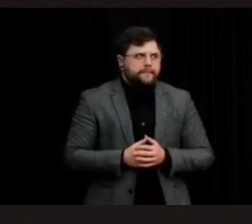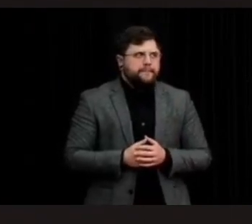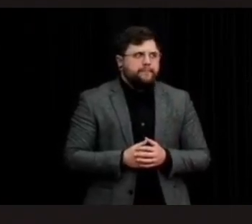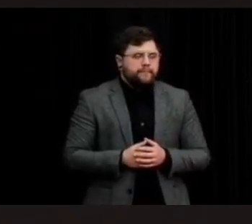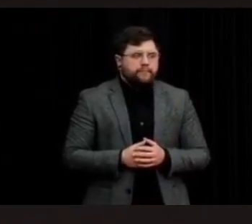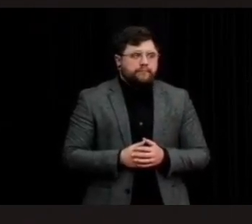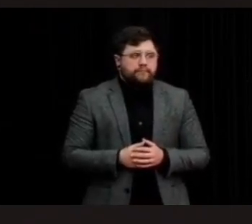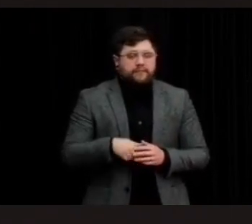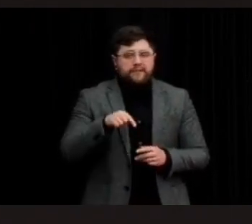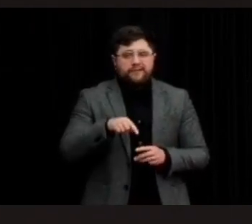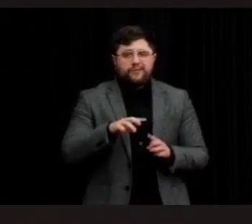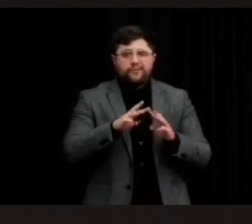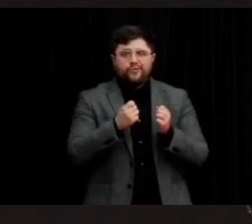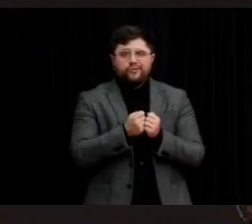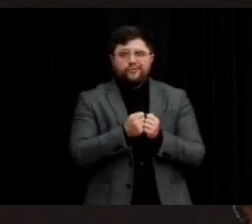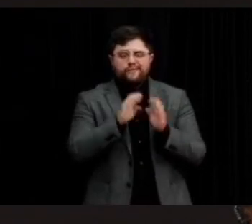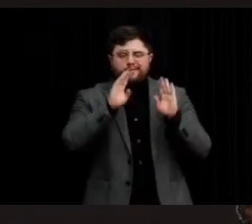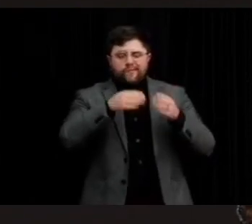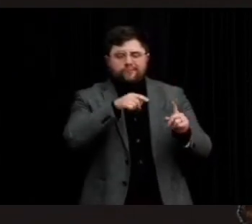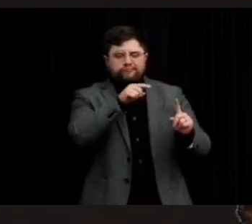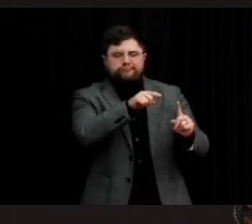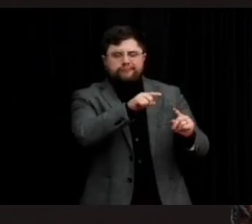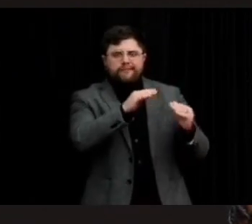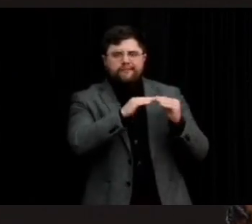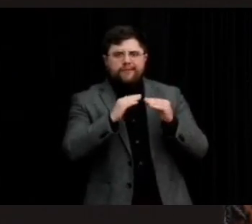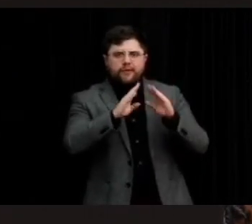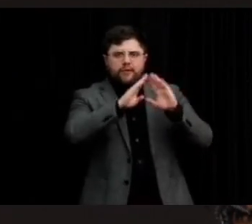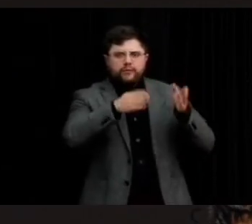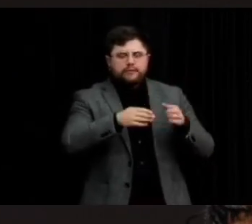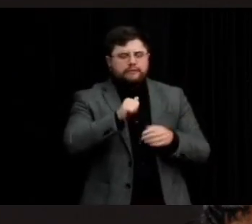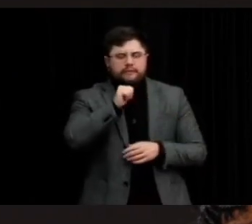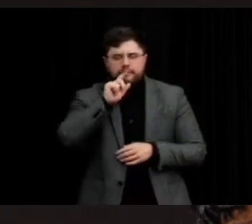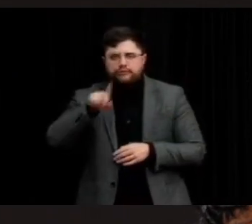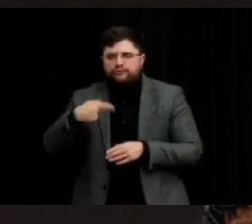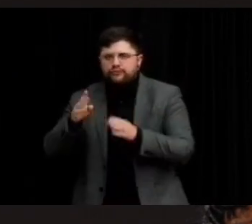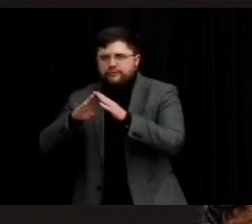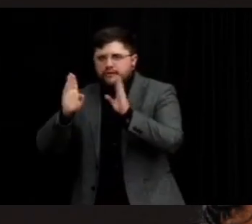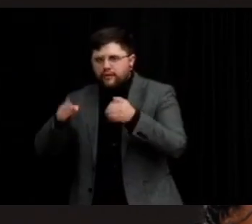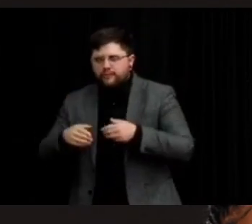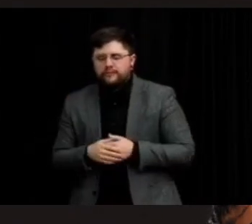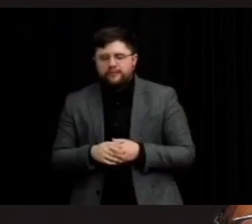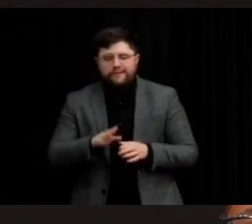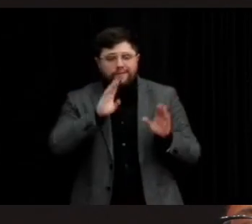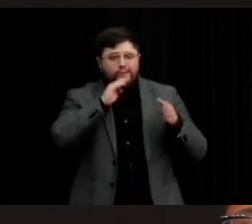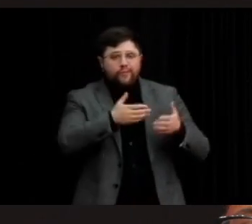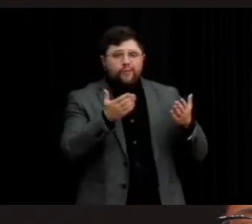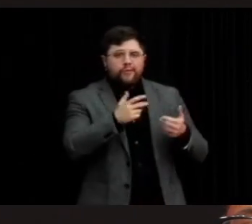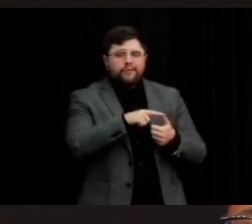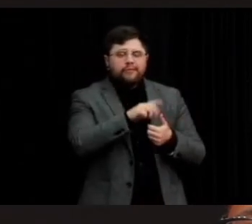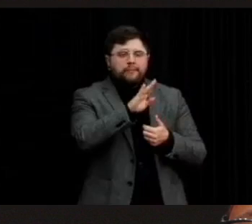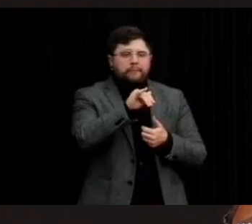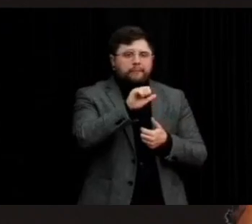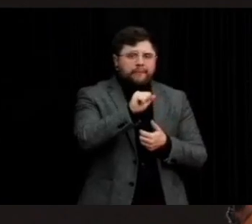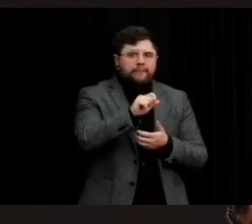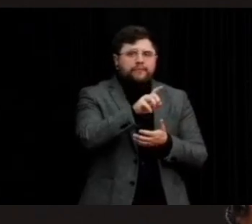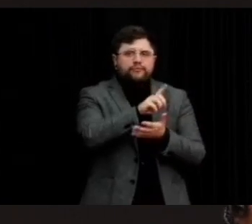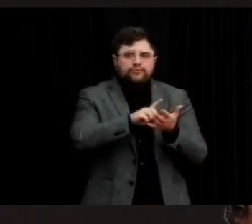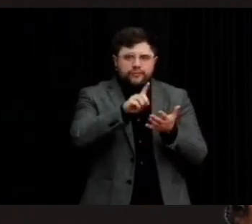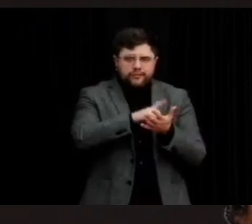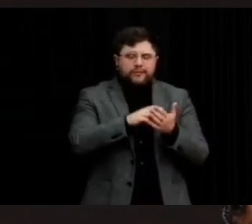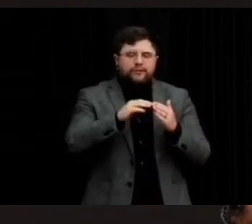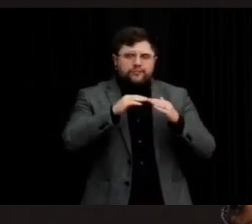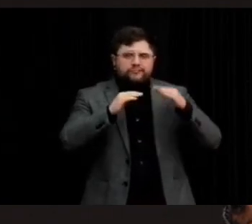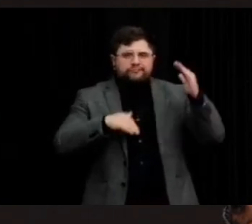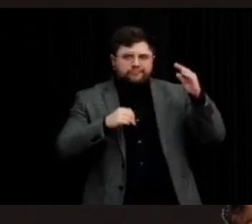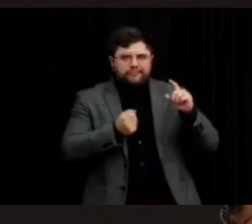This workshop is about fair housing, not just housing. We're focused on bias, discrimination, disparate impact